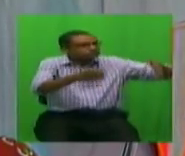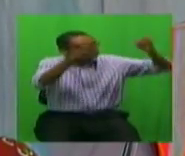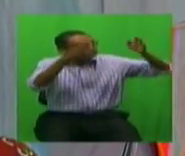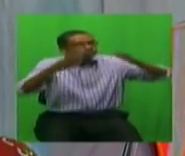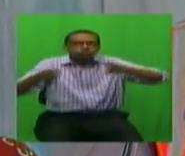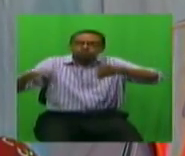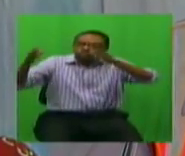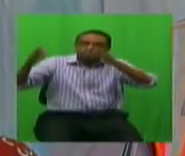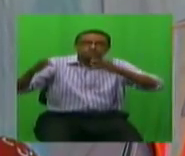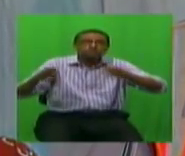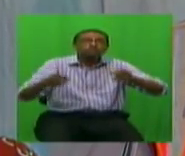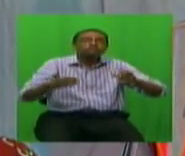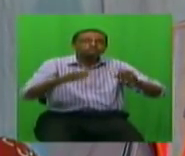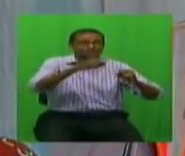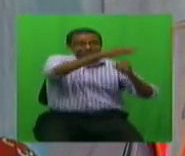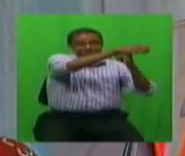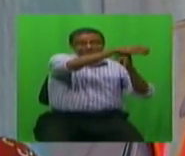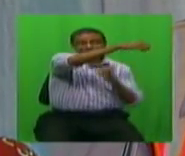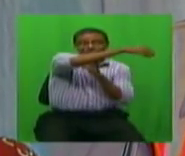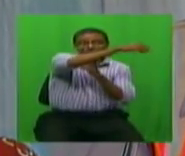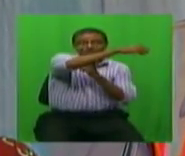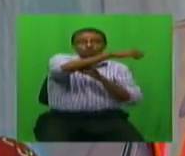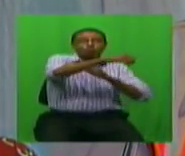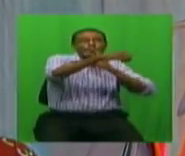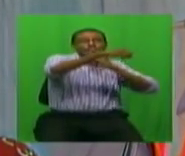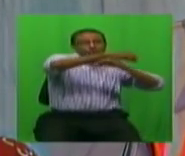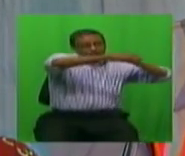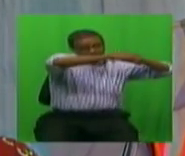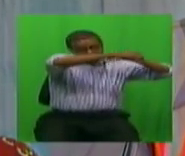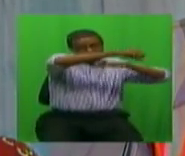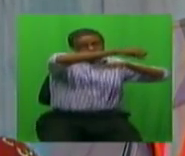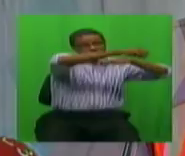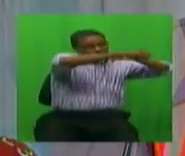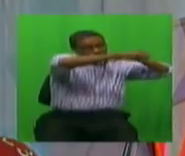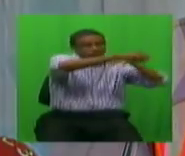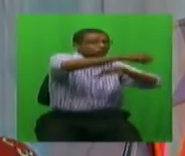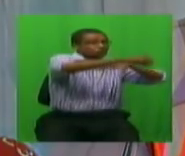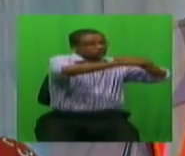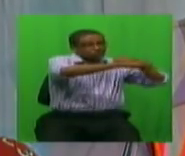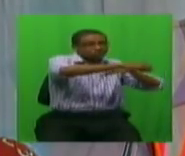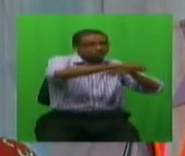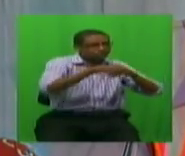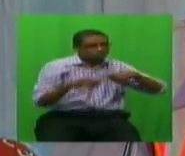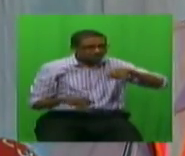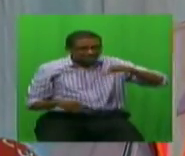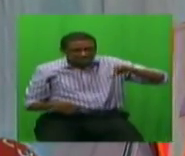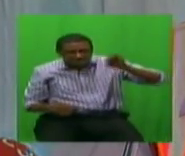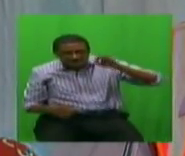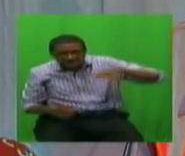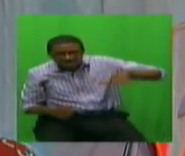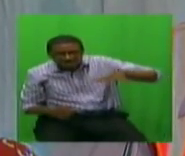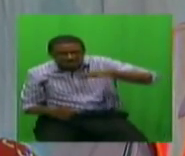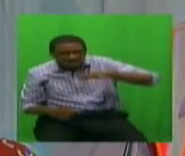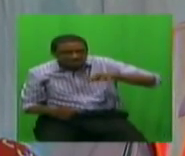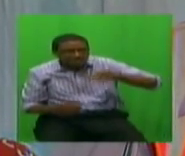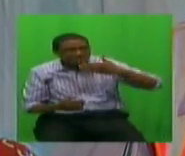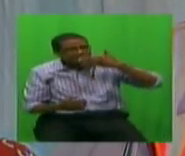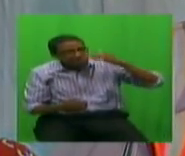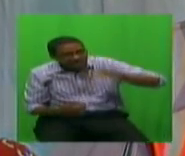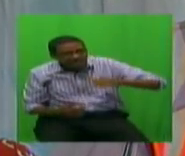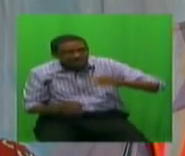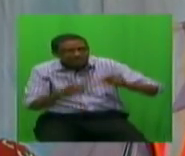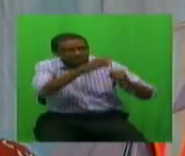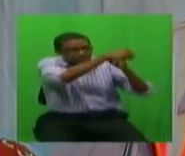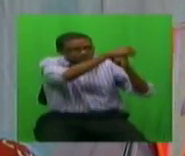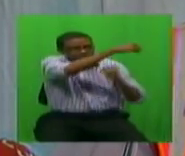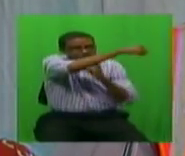some of the bridges and the roadways. We have not found any area that is critical. There are minor challenges